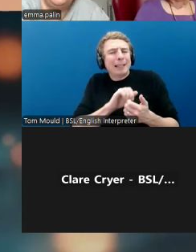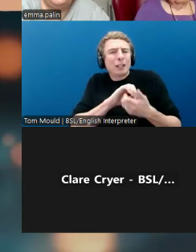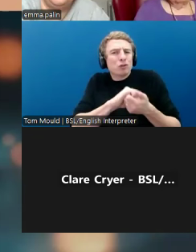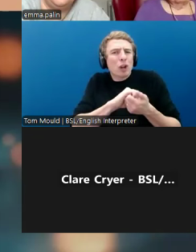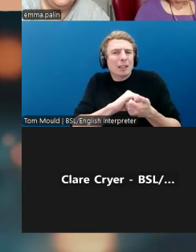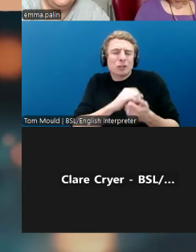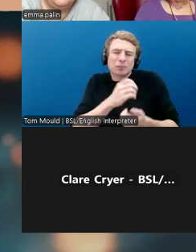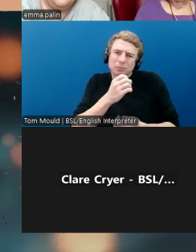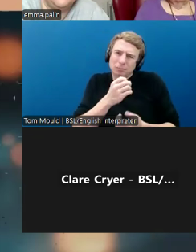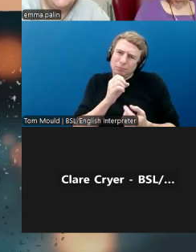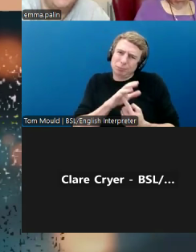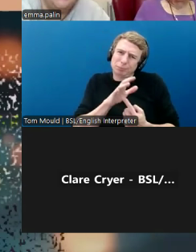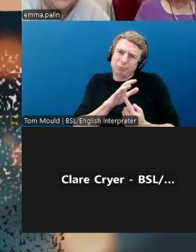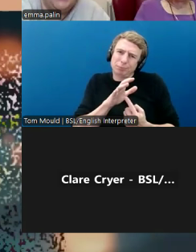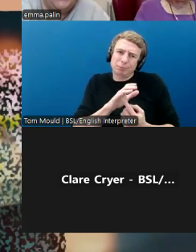Yeah.